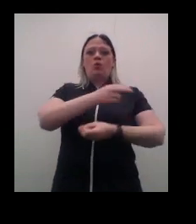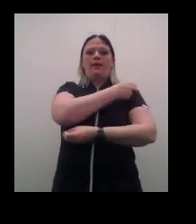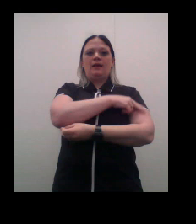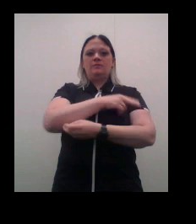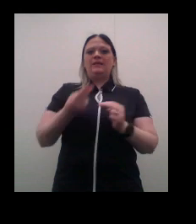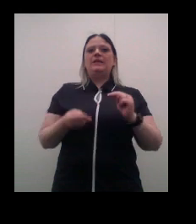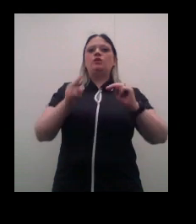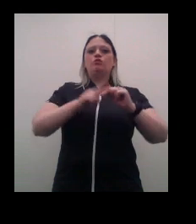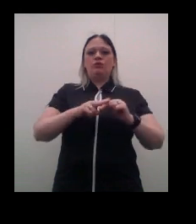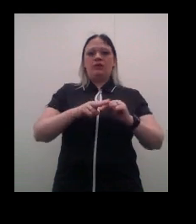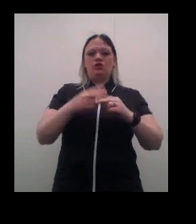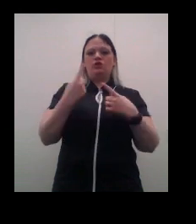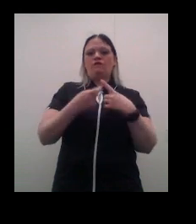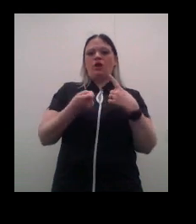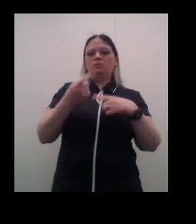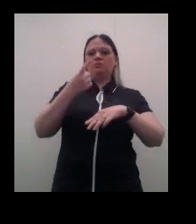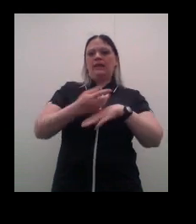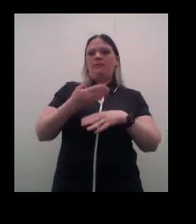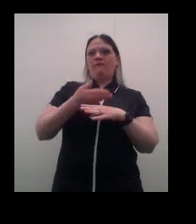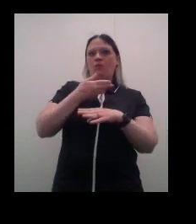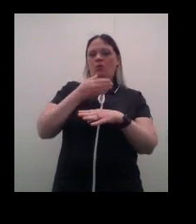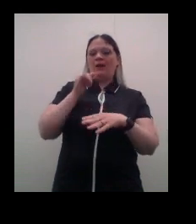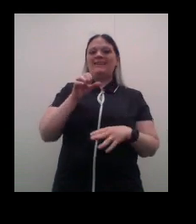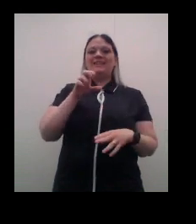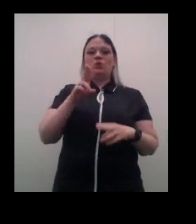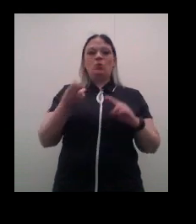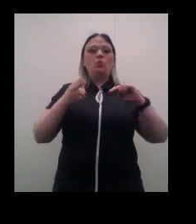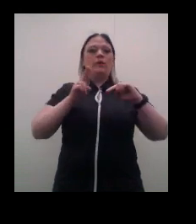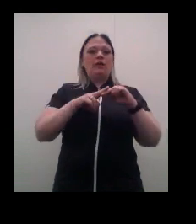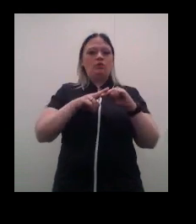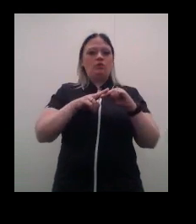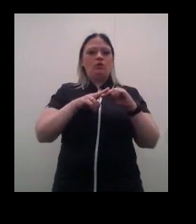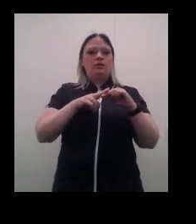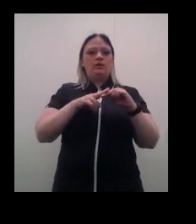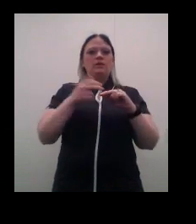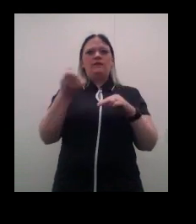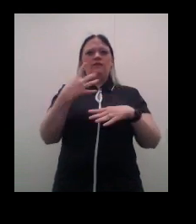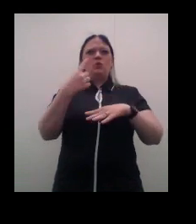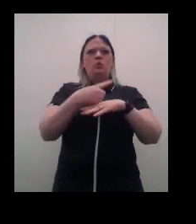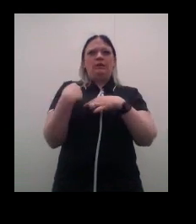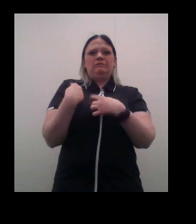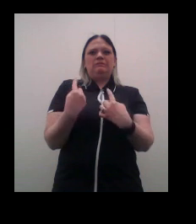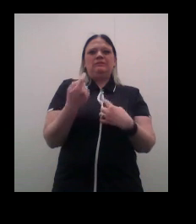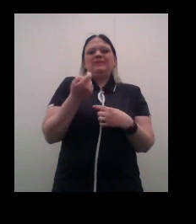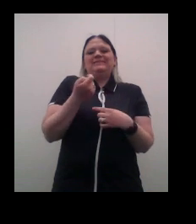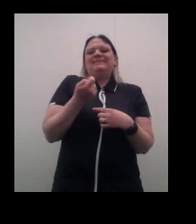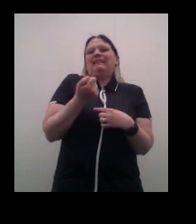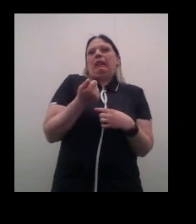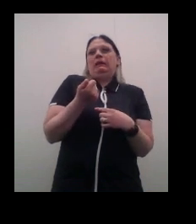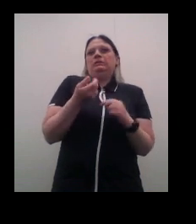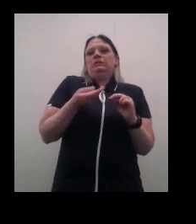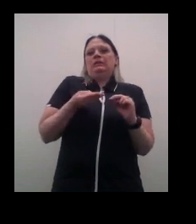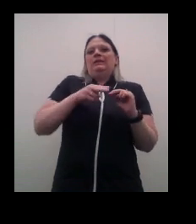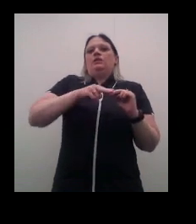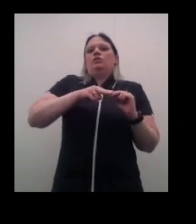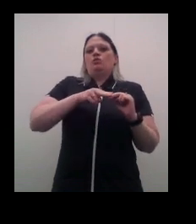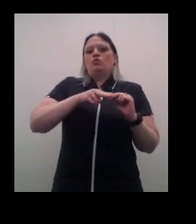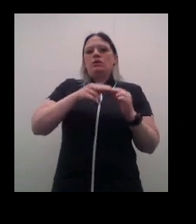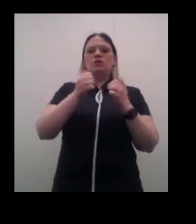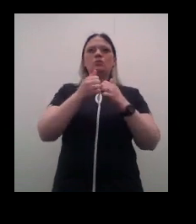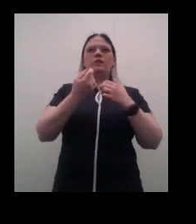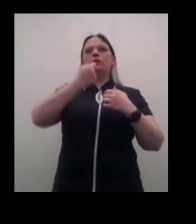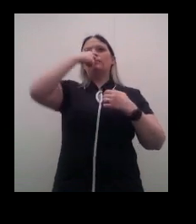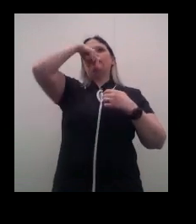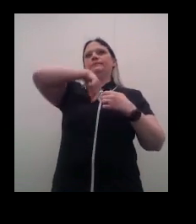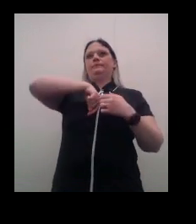before. ICUs, there was an increase, and there's been just over the last couple of days a very slight increase with regards to the